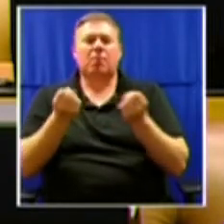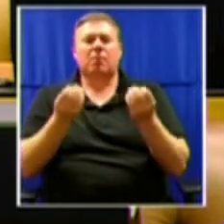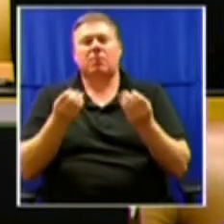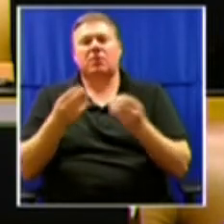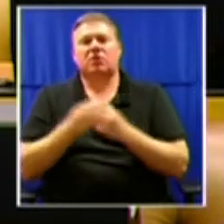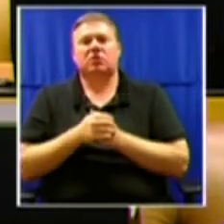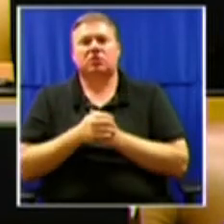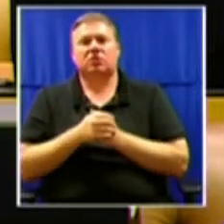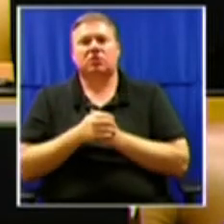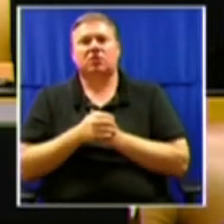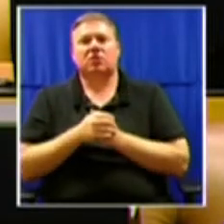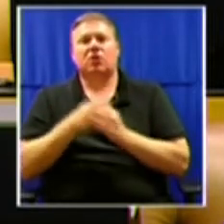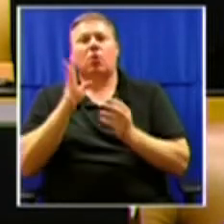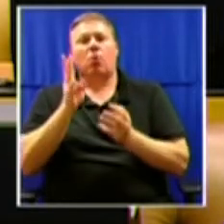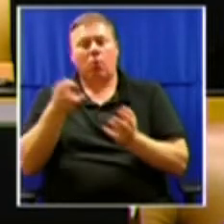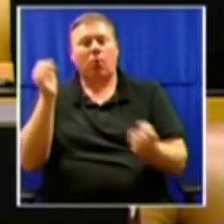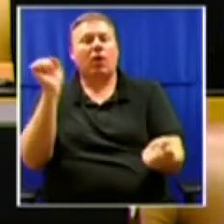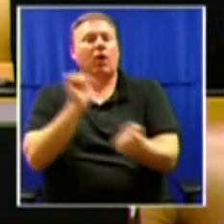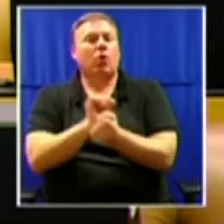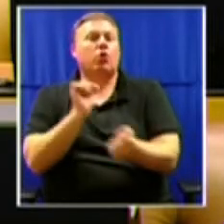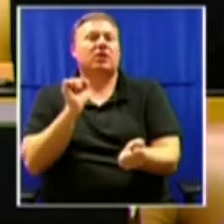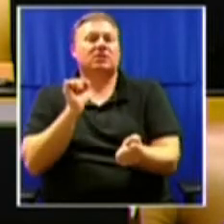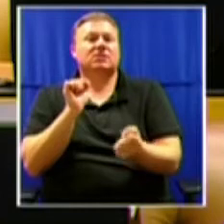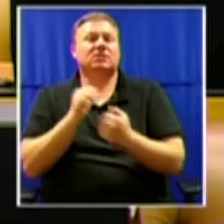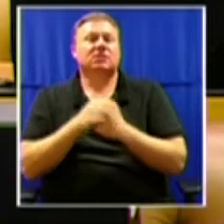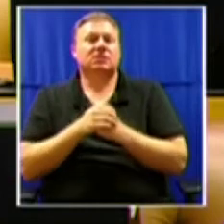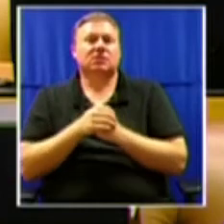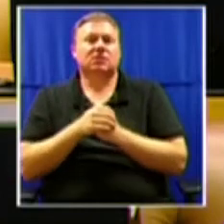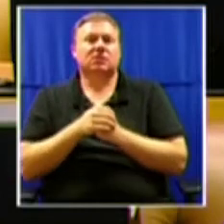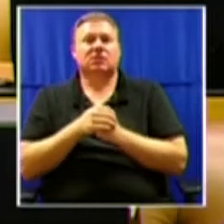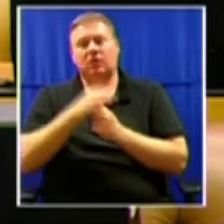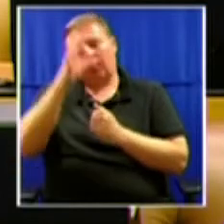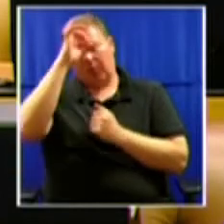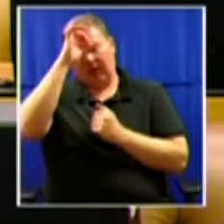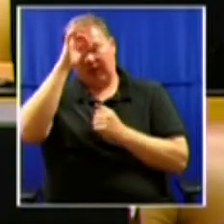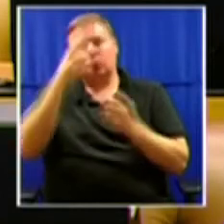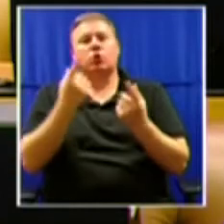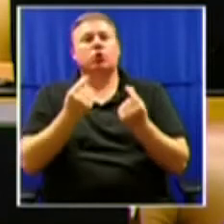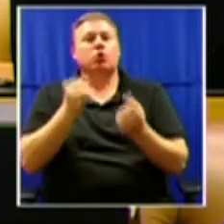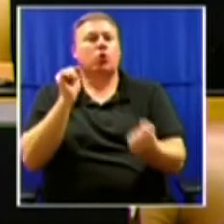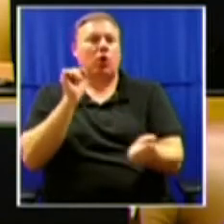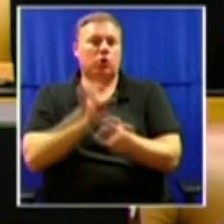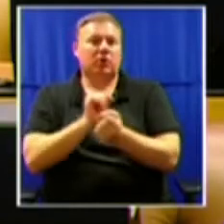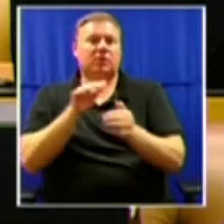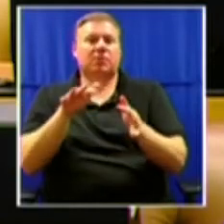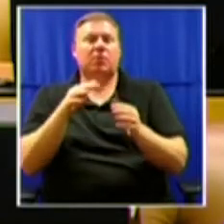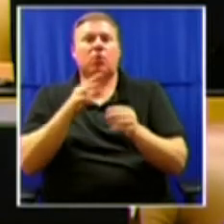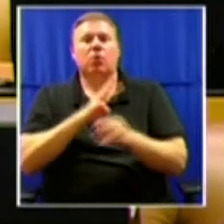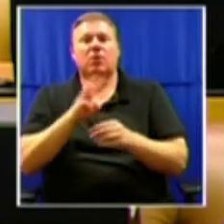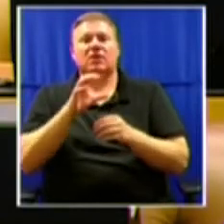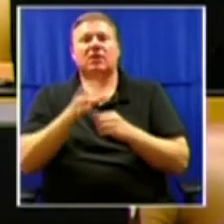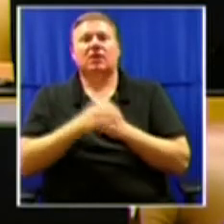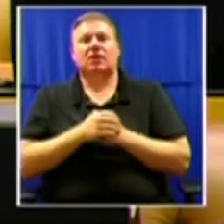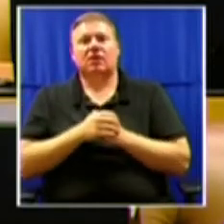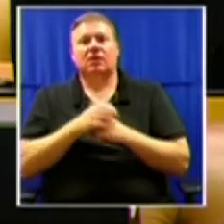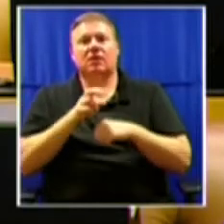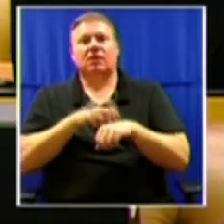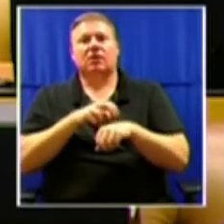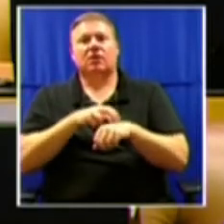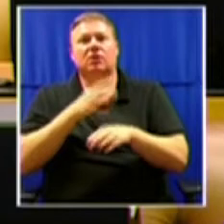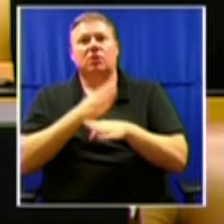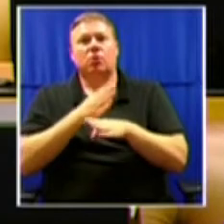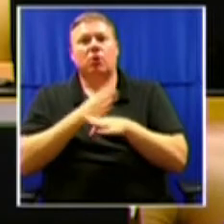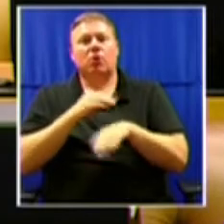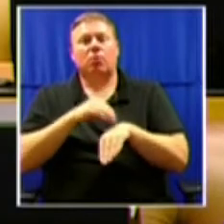there will be arrest, and as police do arrest people in Western Cape, what we need to work much on the Western Cape